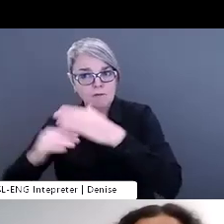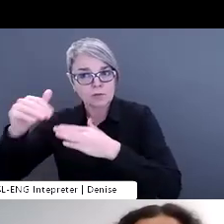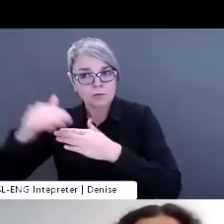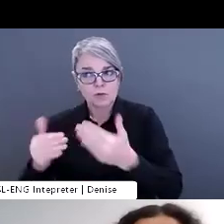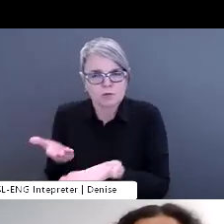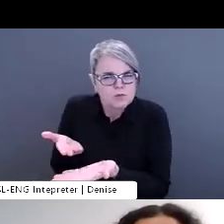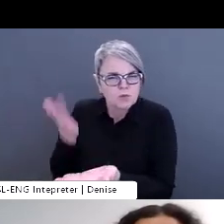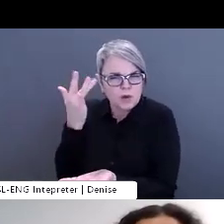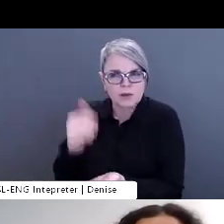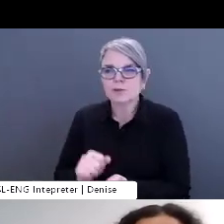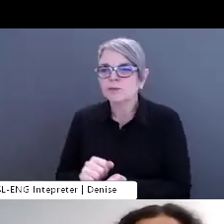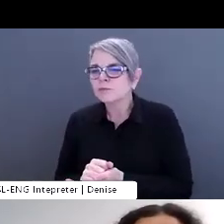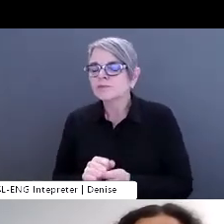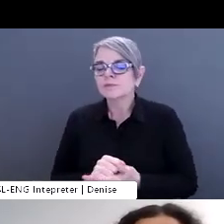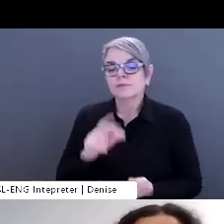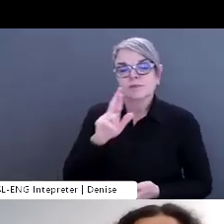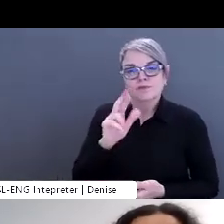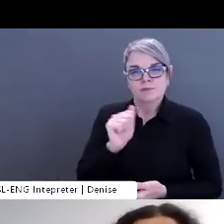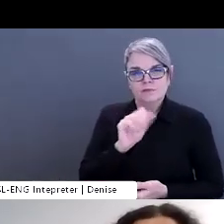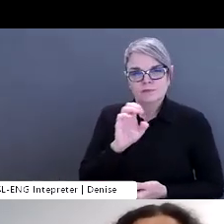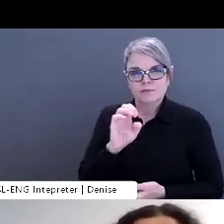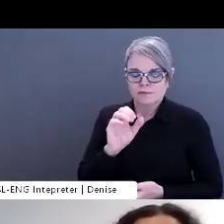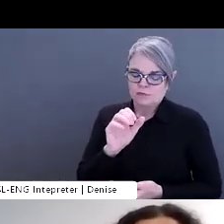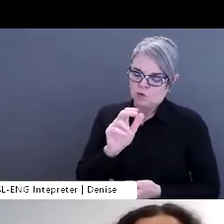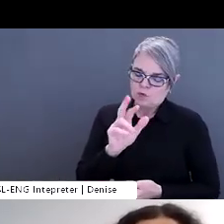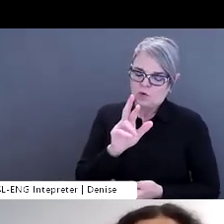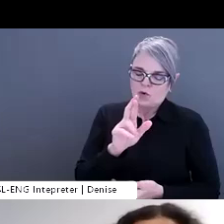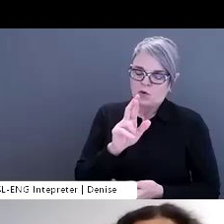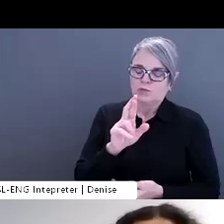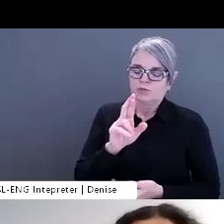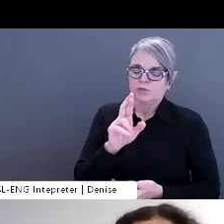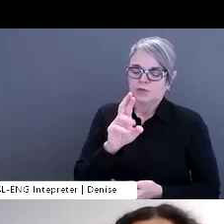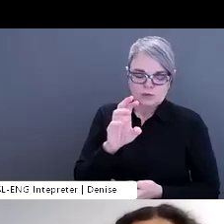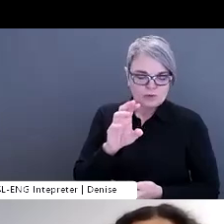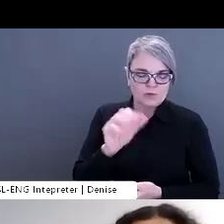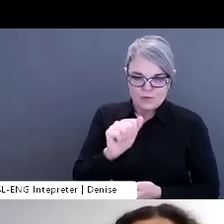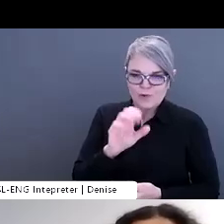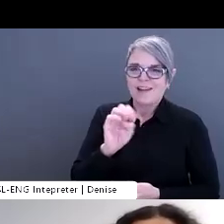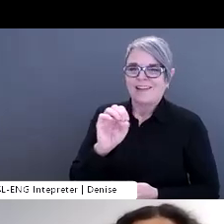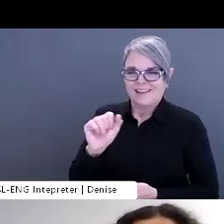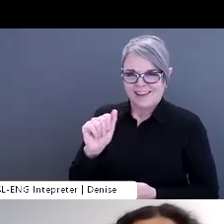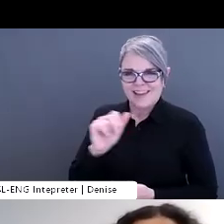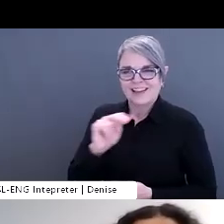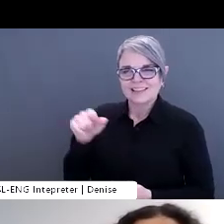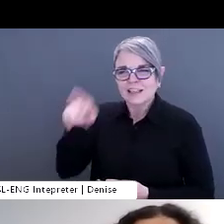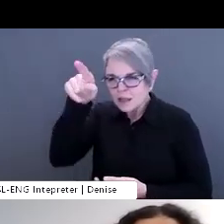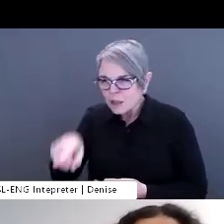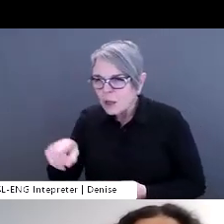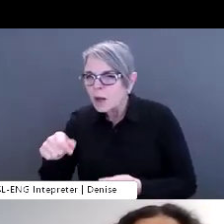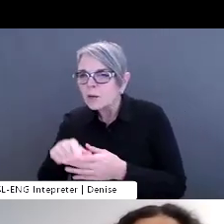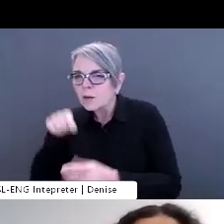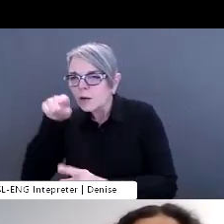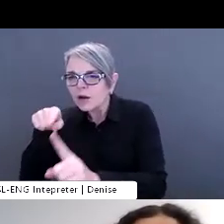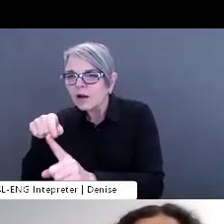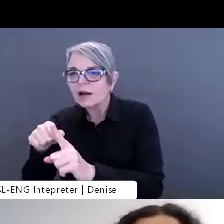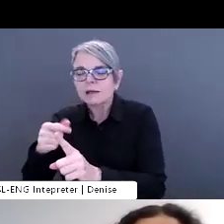on who you talk with, which is really important, I Yeah, guess. valid valid Yeah. point. Early education in schools